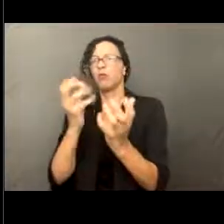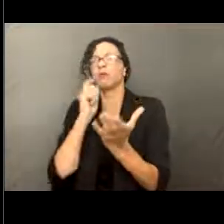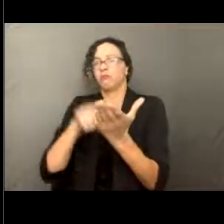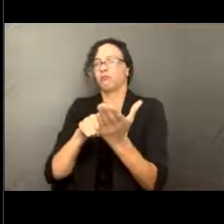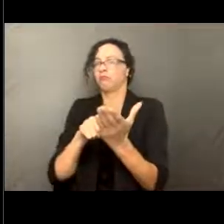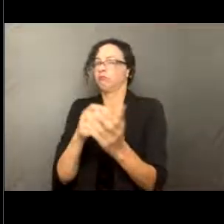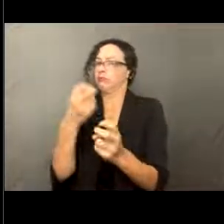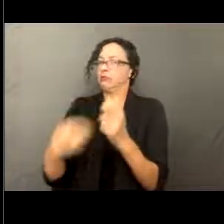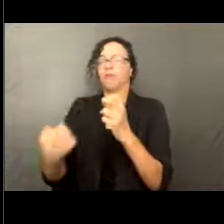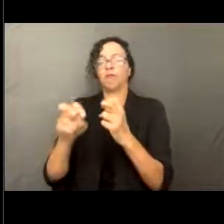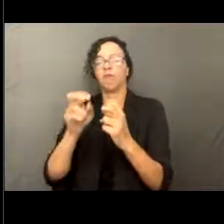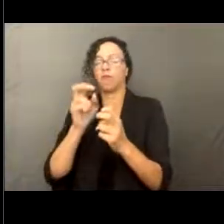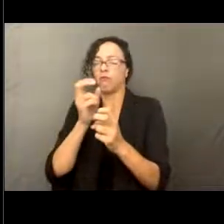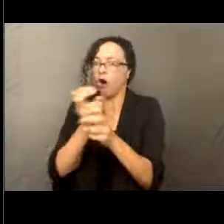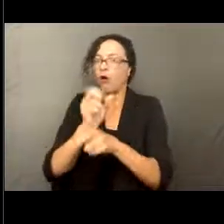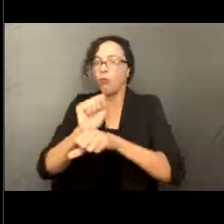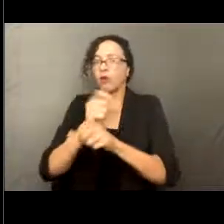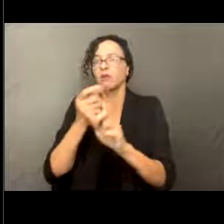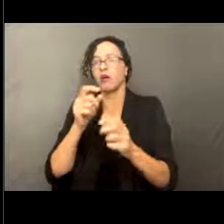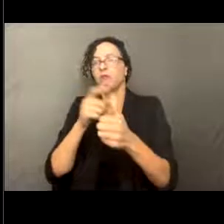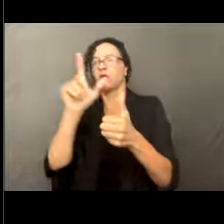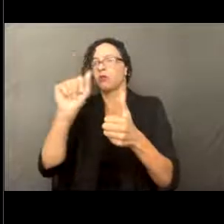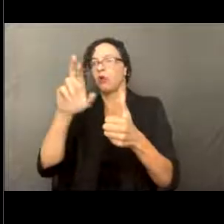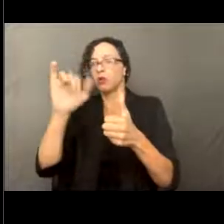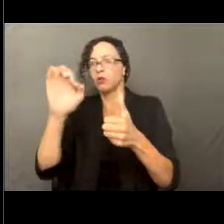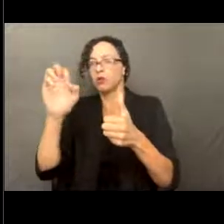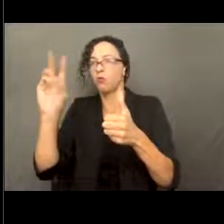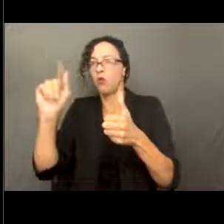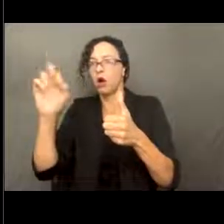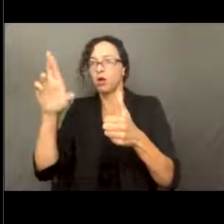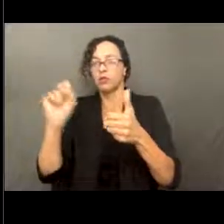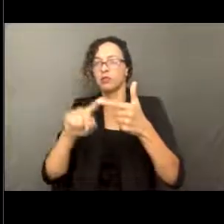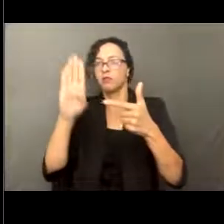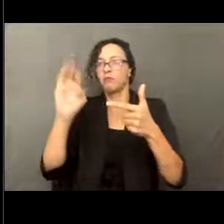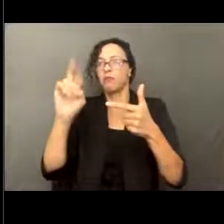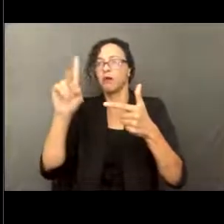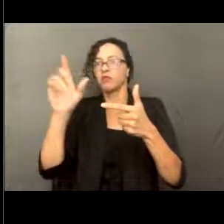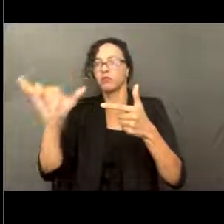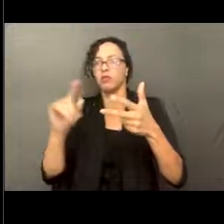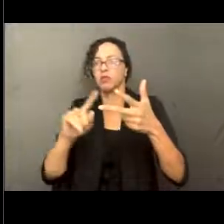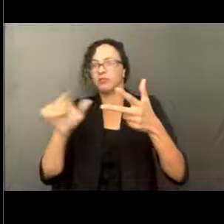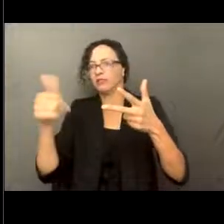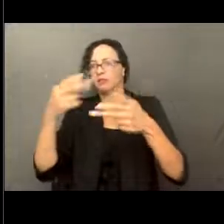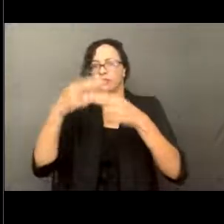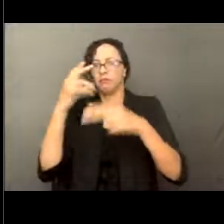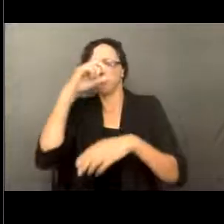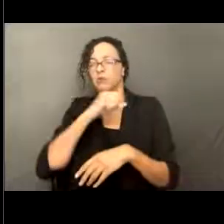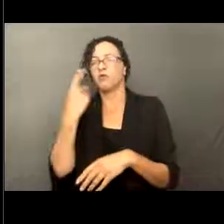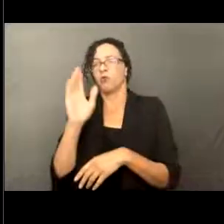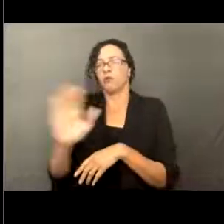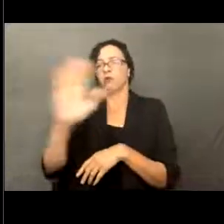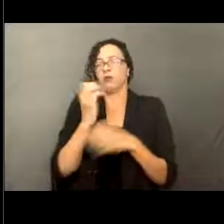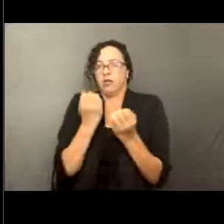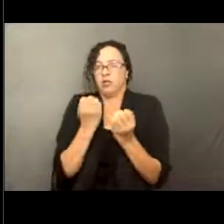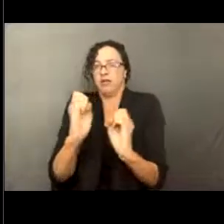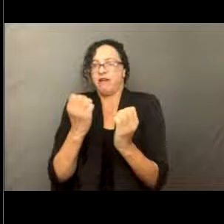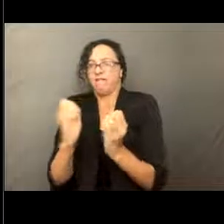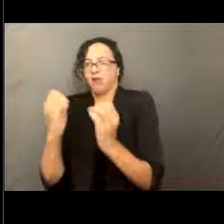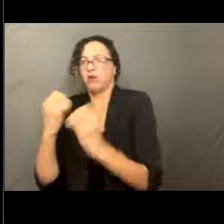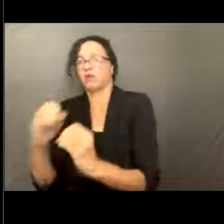her team, Beverly Newman Burkhart and Alika Changizi, for their outstanding efforts overseeing the evaluation process